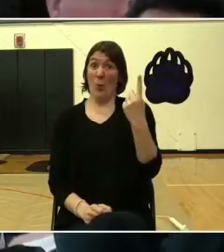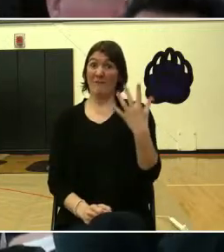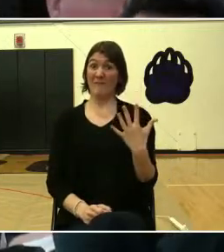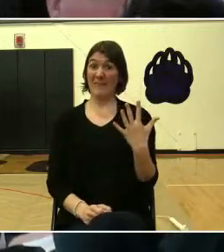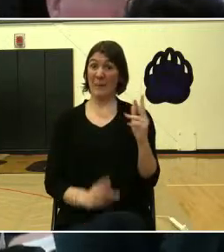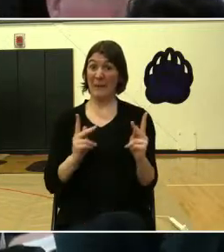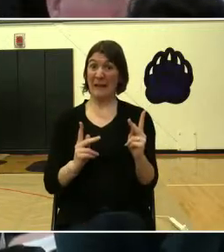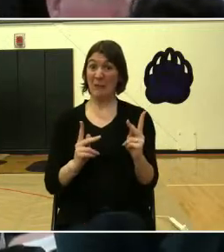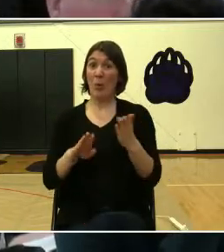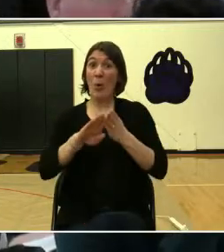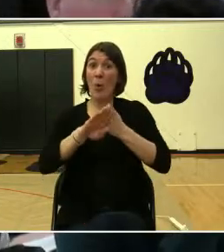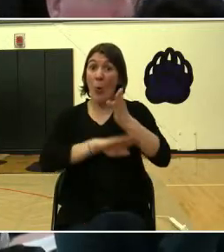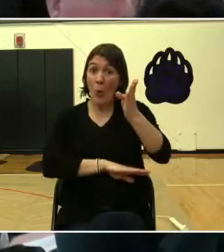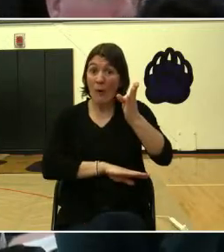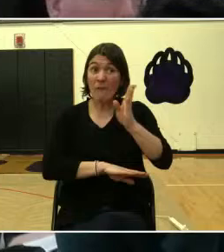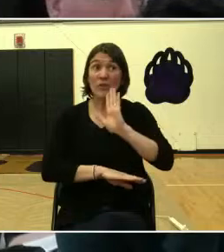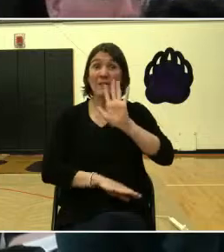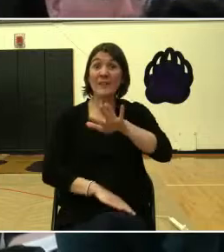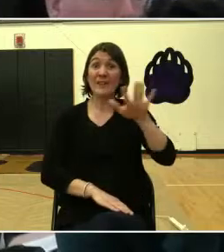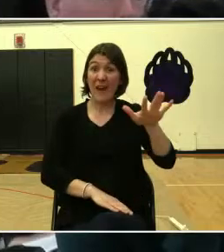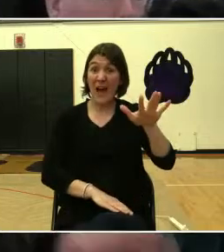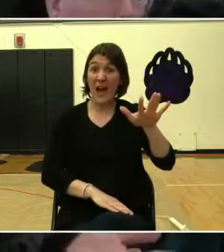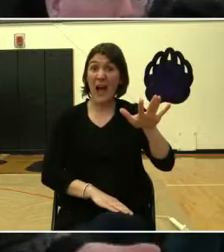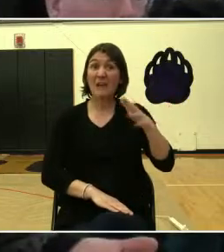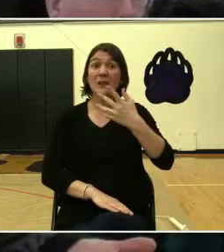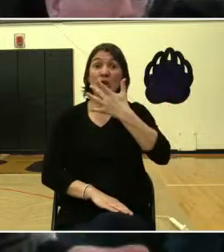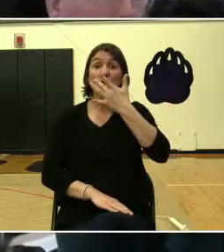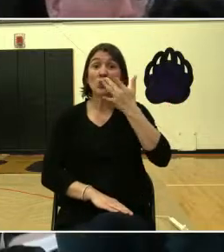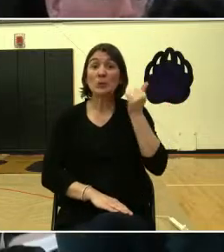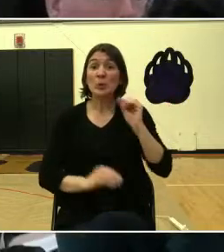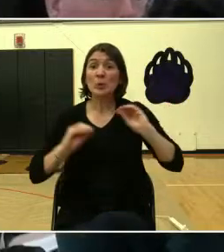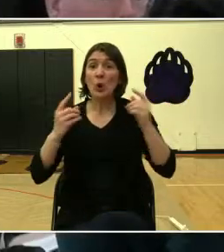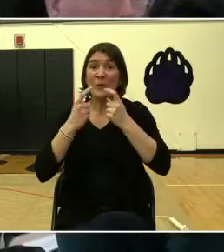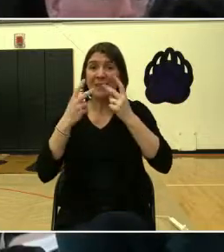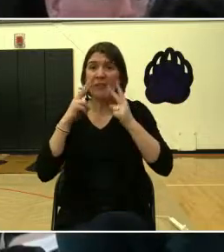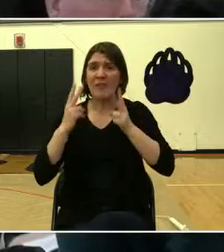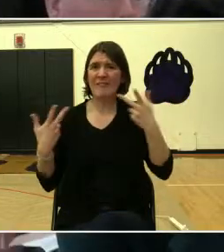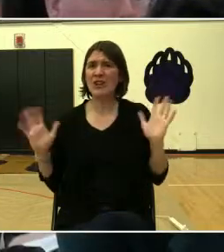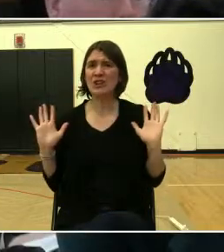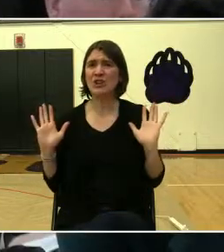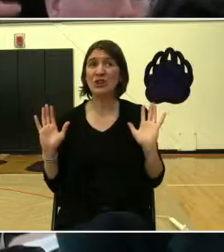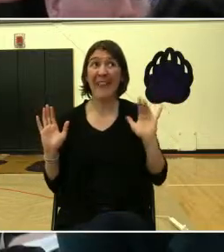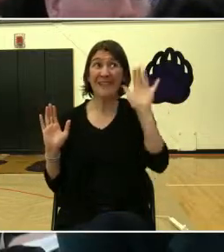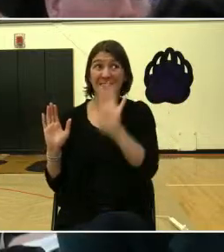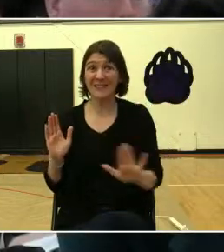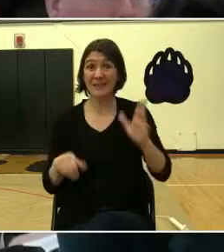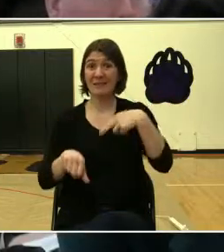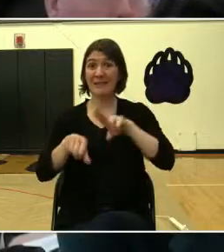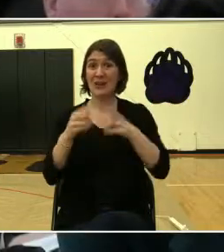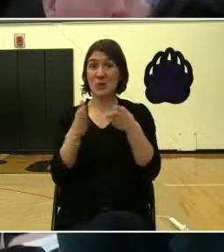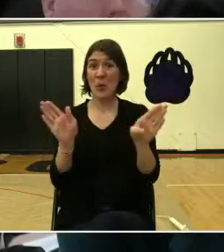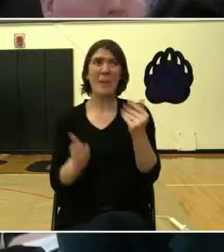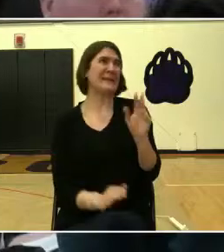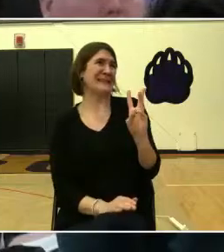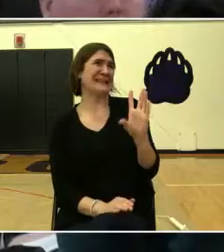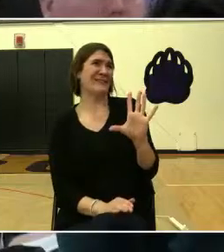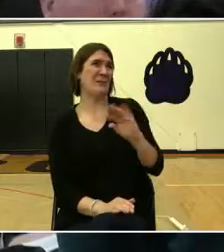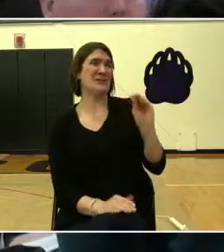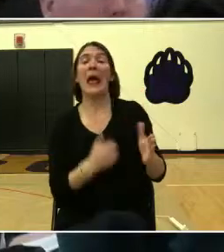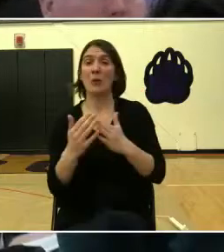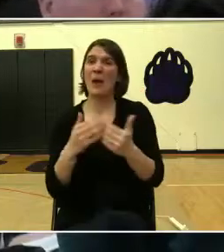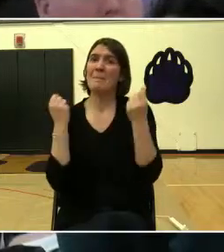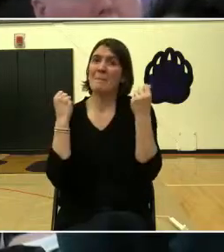over the age of 55 don't have any teeth left in this country might be 65 but